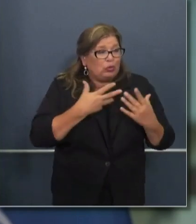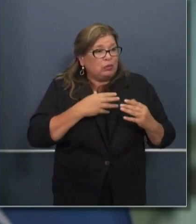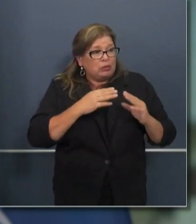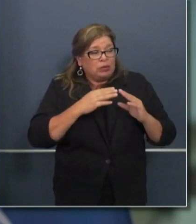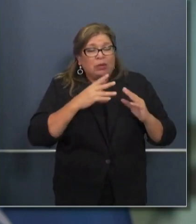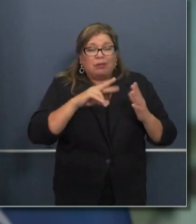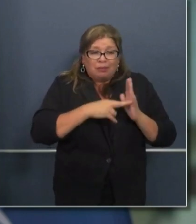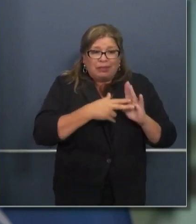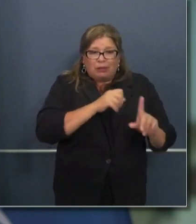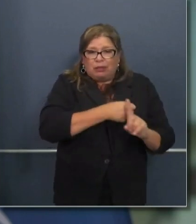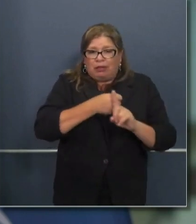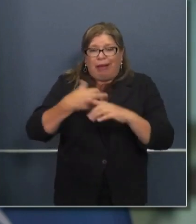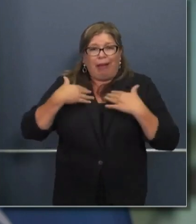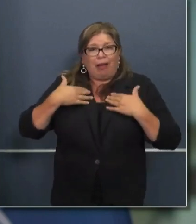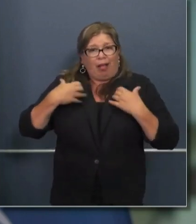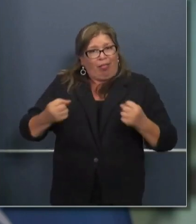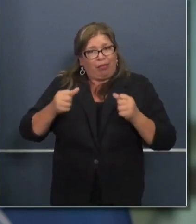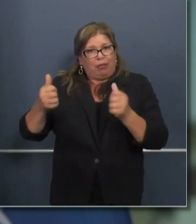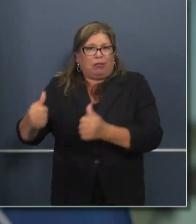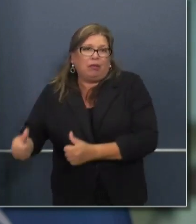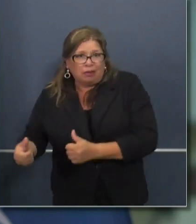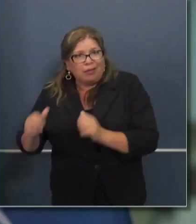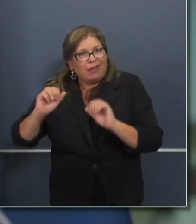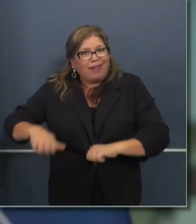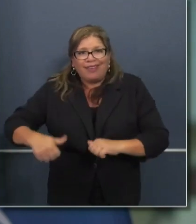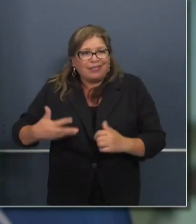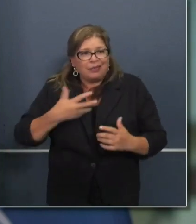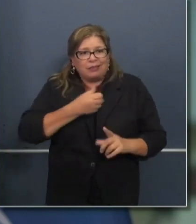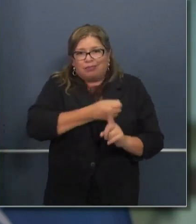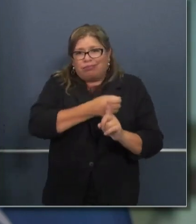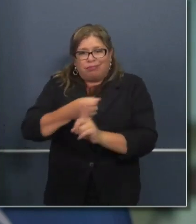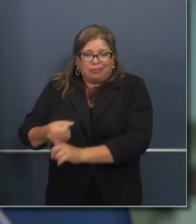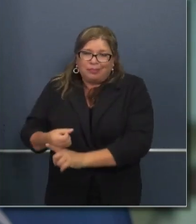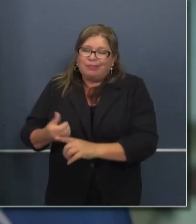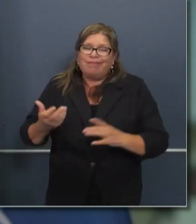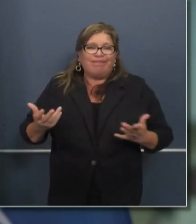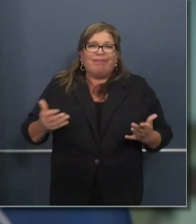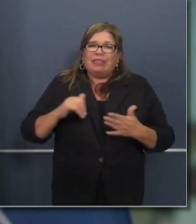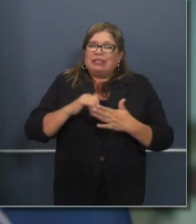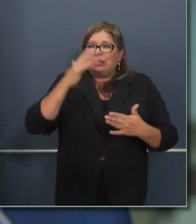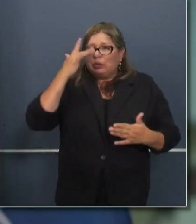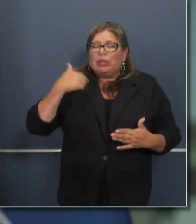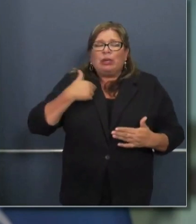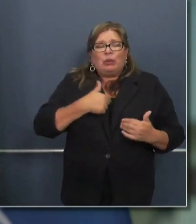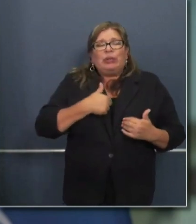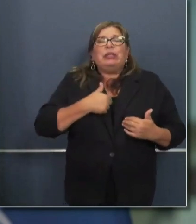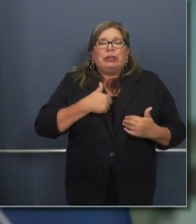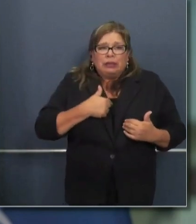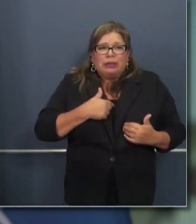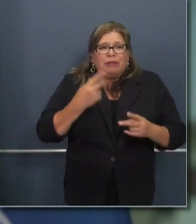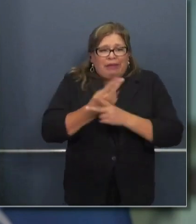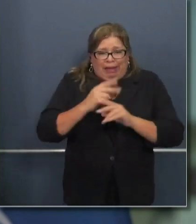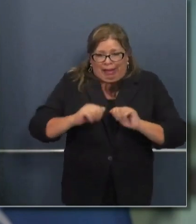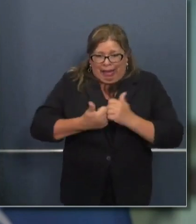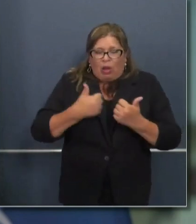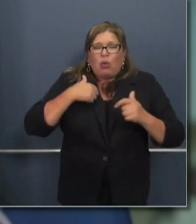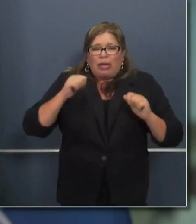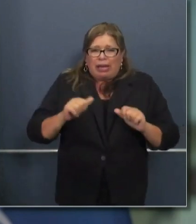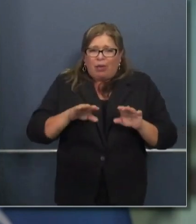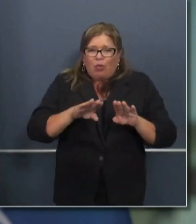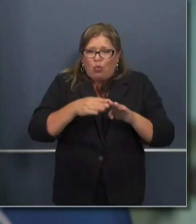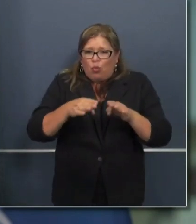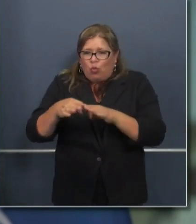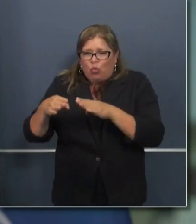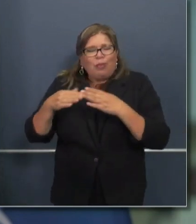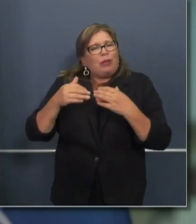safely reopen the economy. It's why we've given the tools to the locals to make the decisions for themselves. That's not the case in every other state. There's